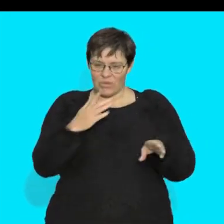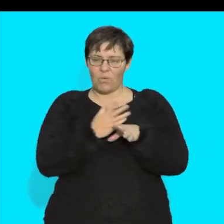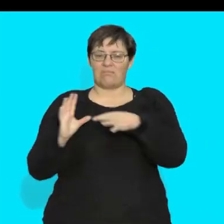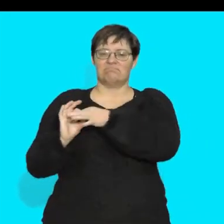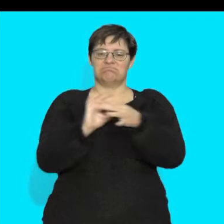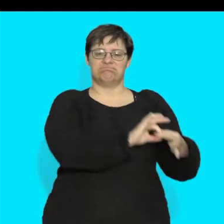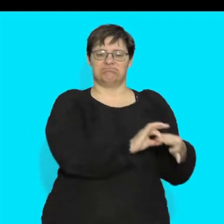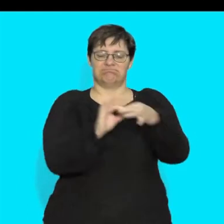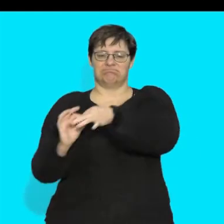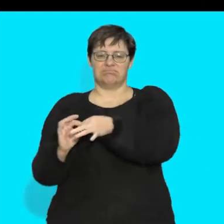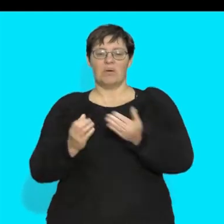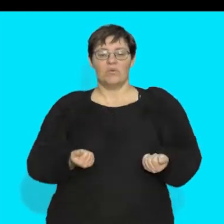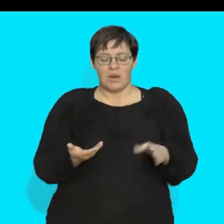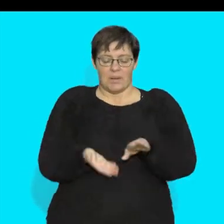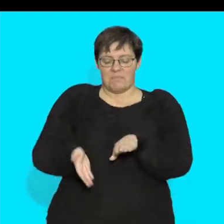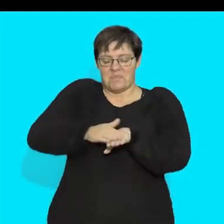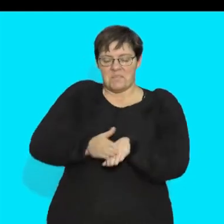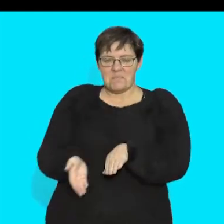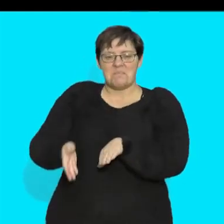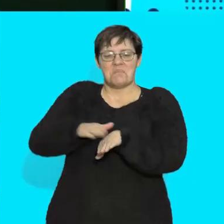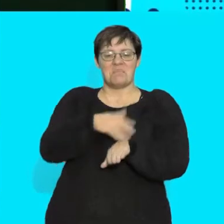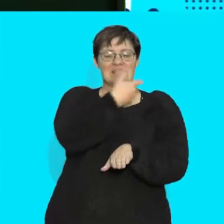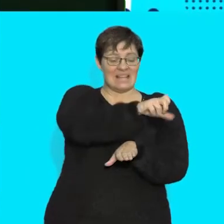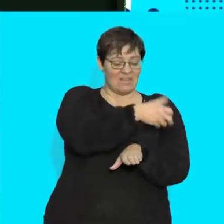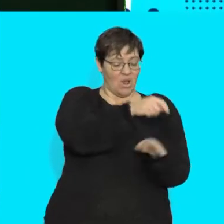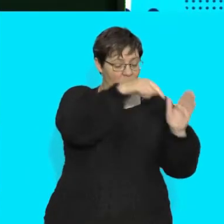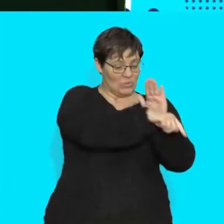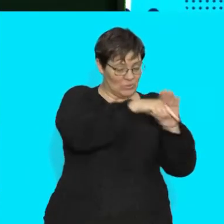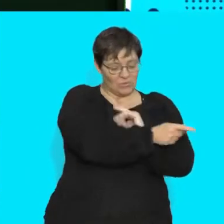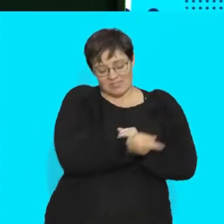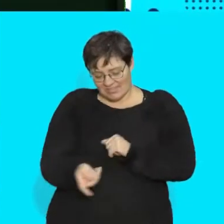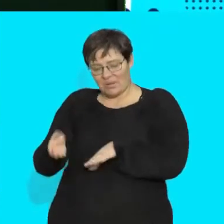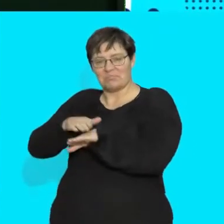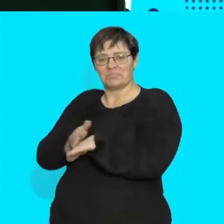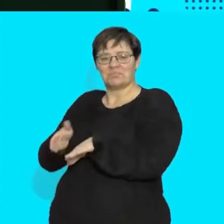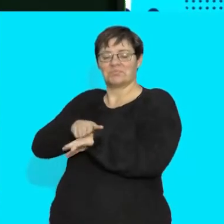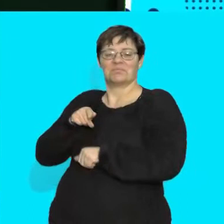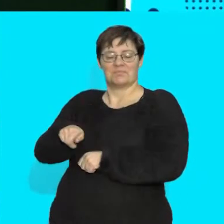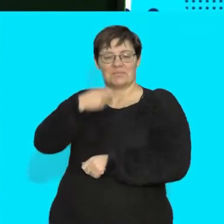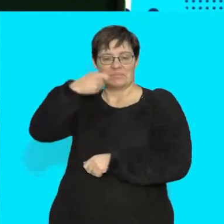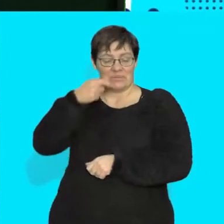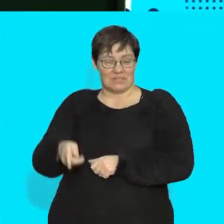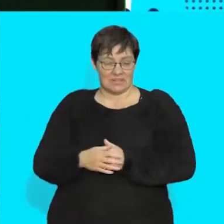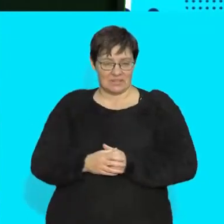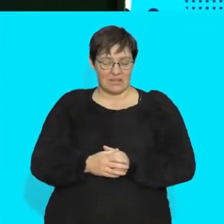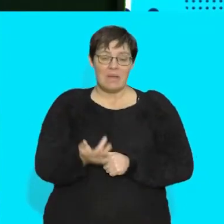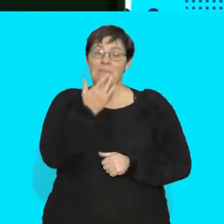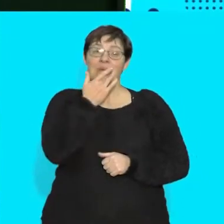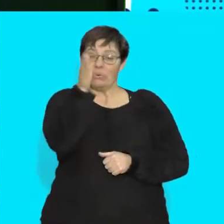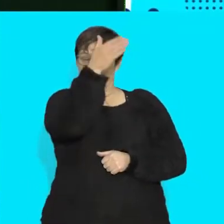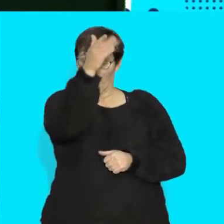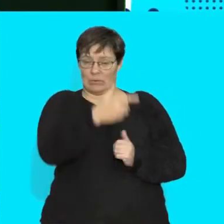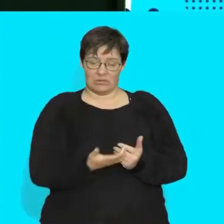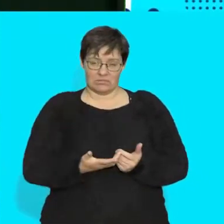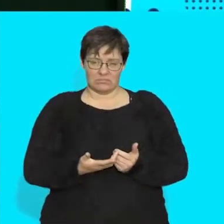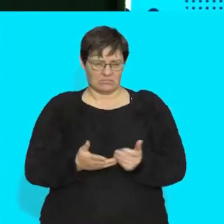two work together to produce this plating of silver on the spoon. Now, if we didn't have the